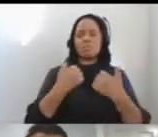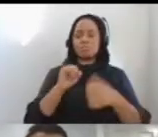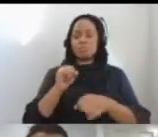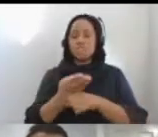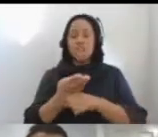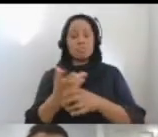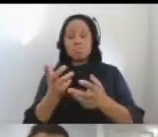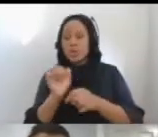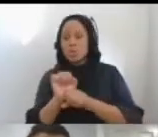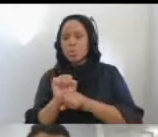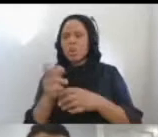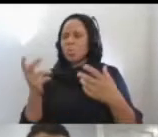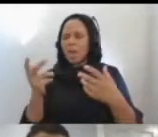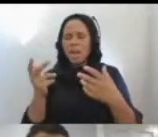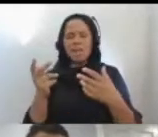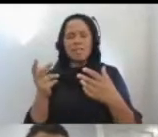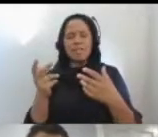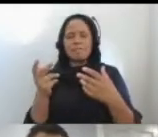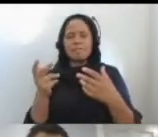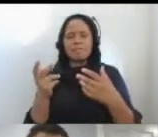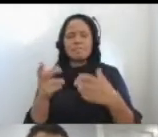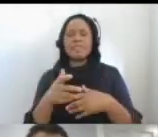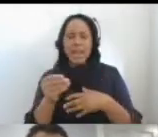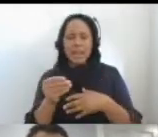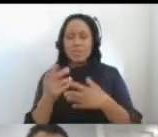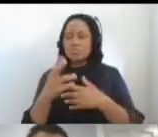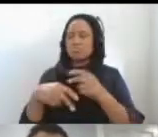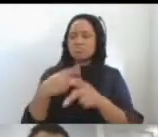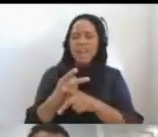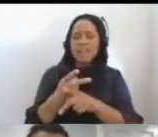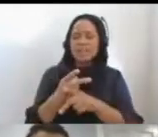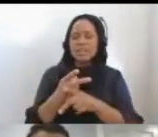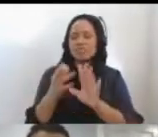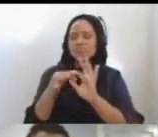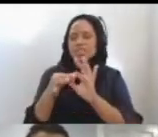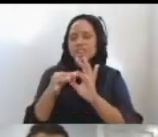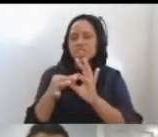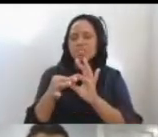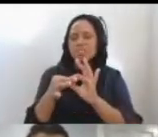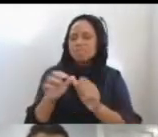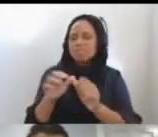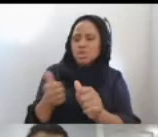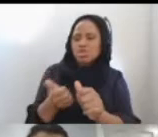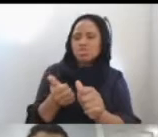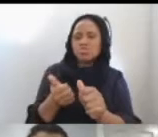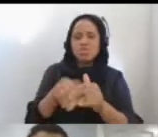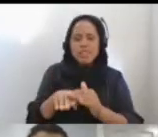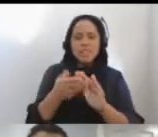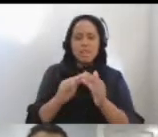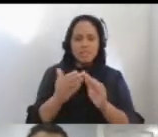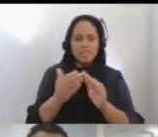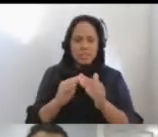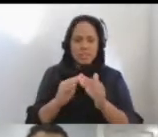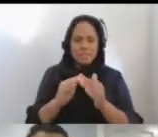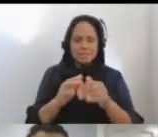work, what types of jobs they want to work, and what types of relationships they want to pursue in the community. It's